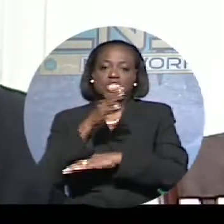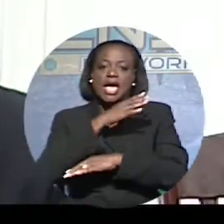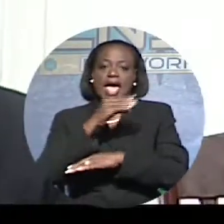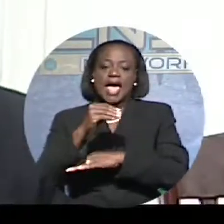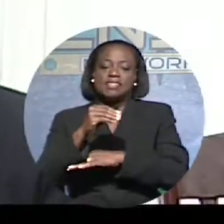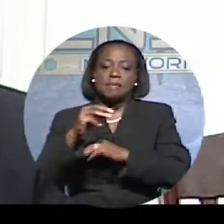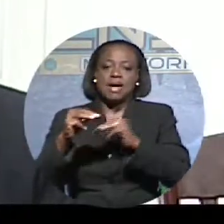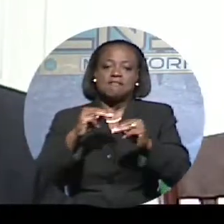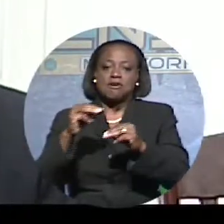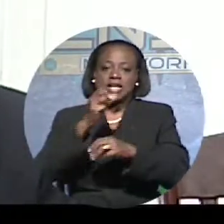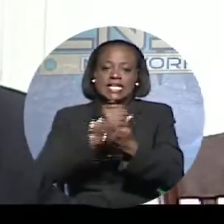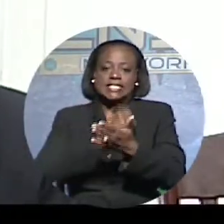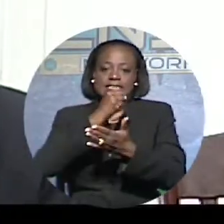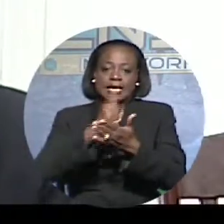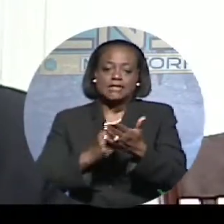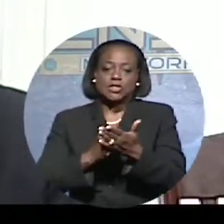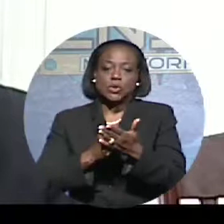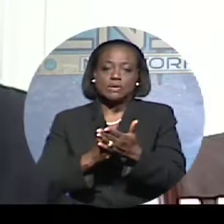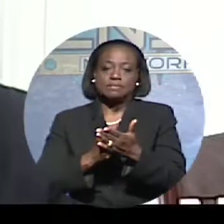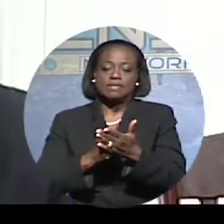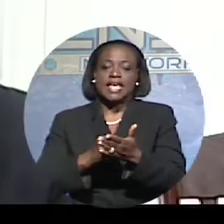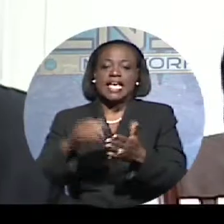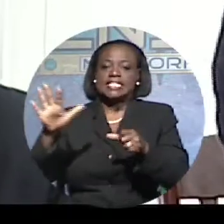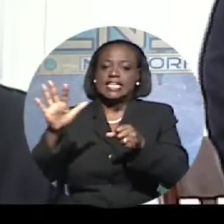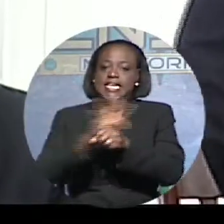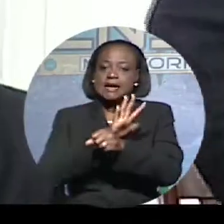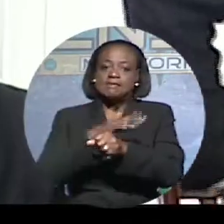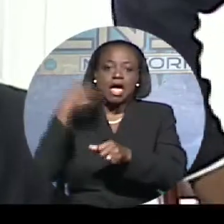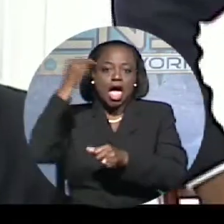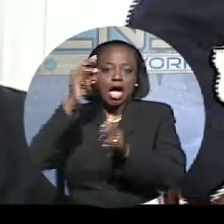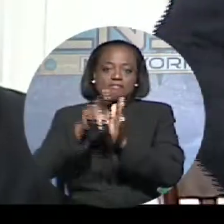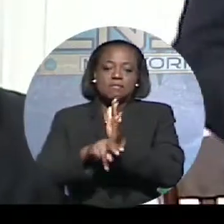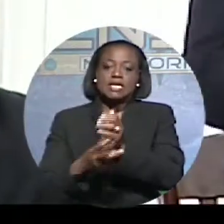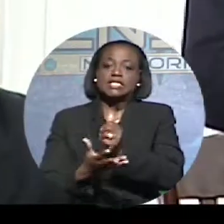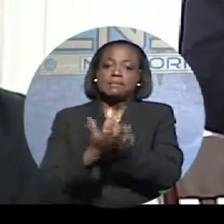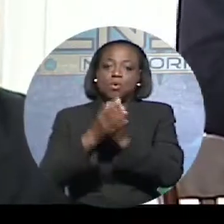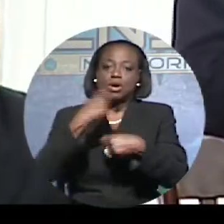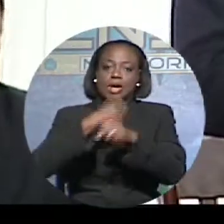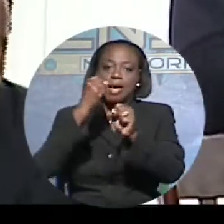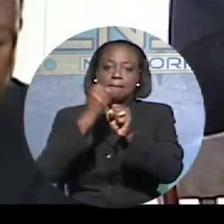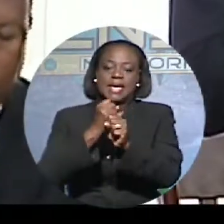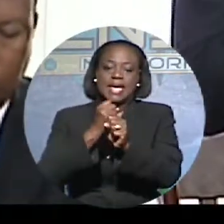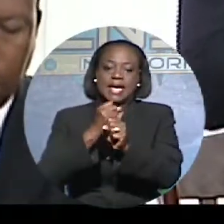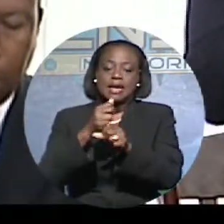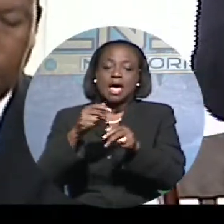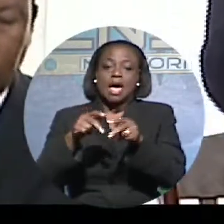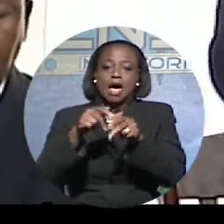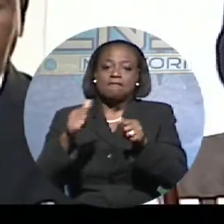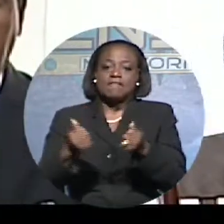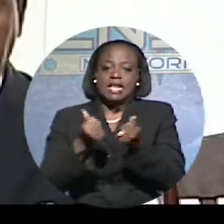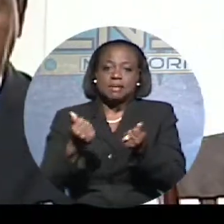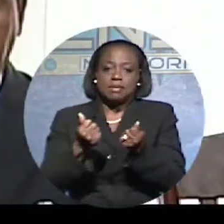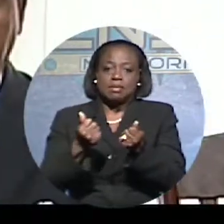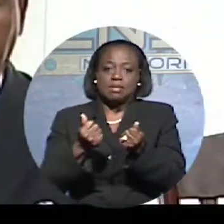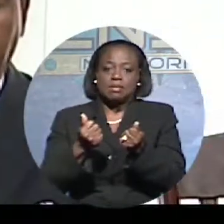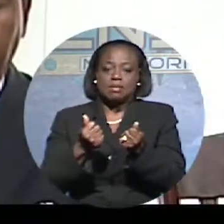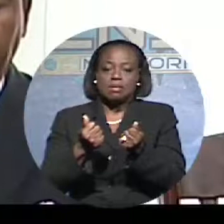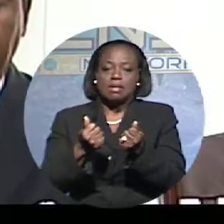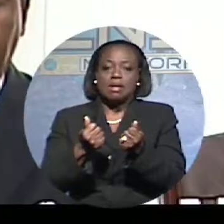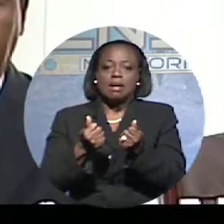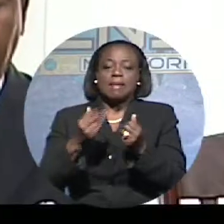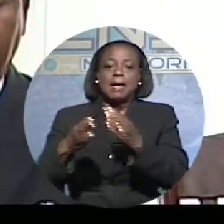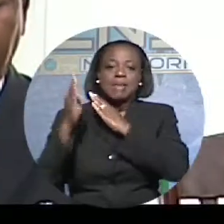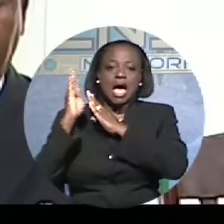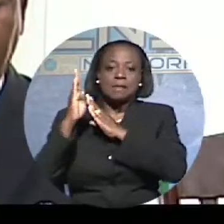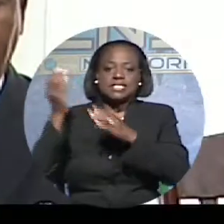boast. And certainly there is adequate government support made available through the various ministry branches like Bahamas